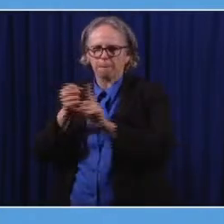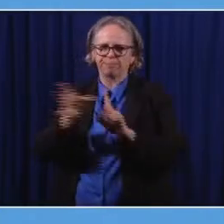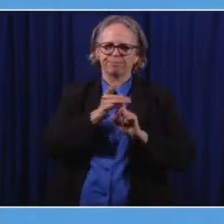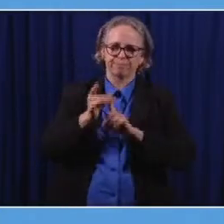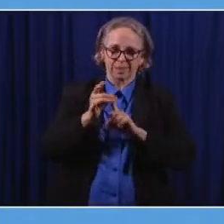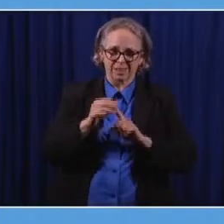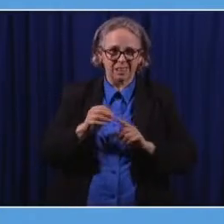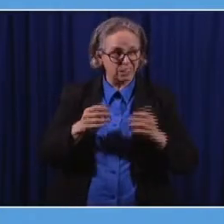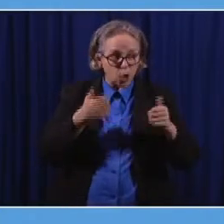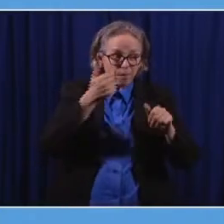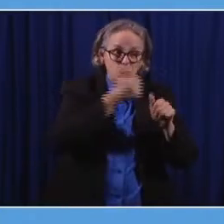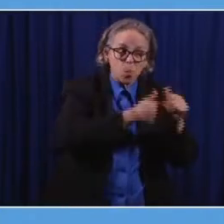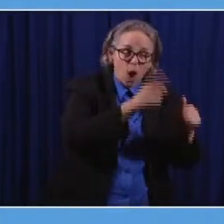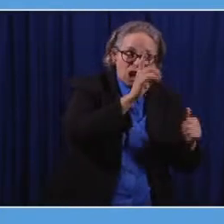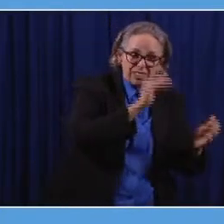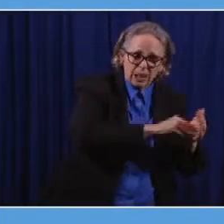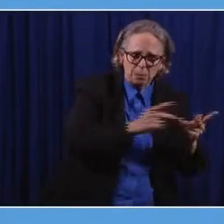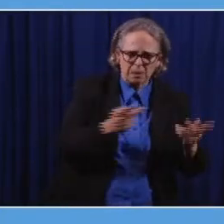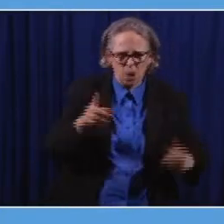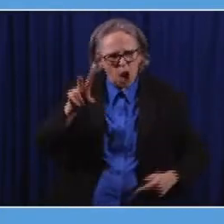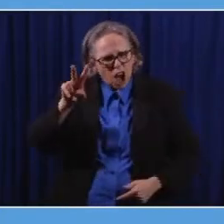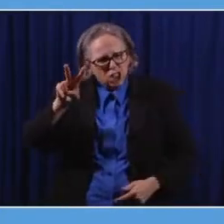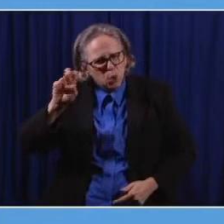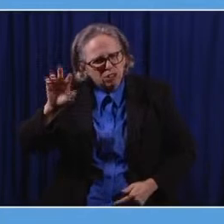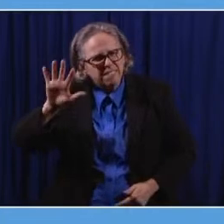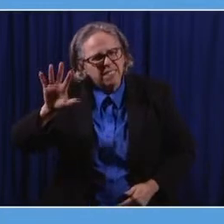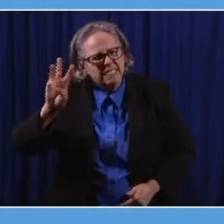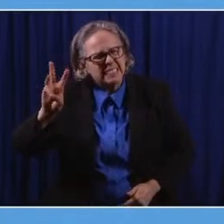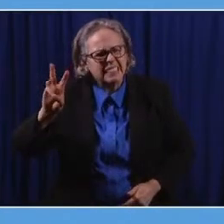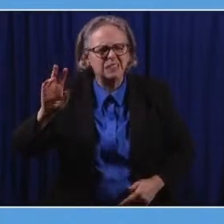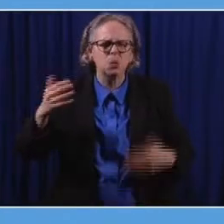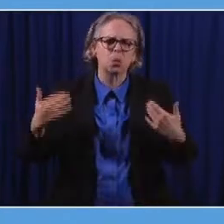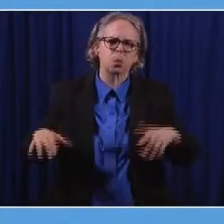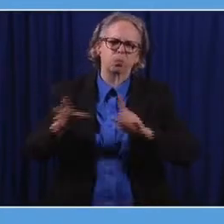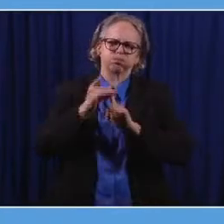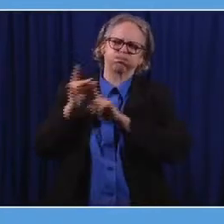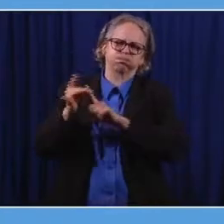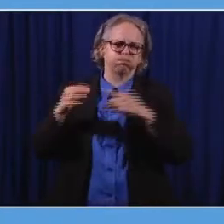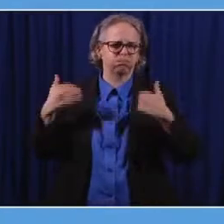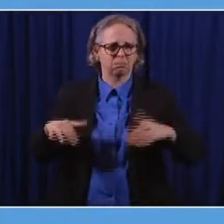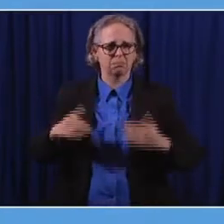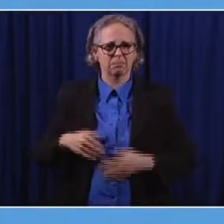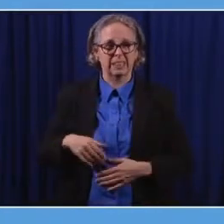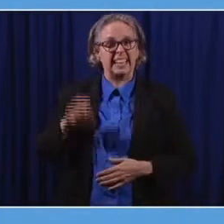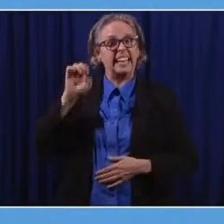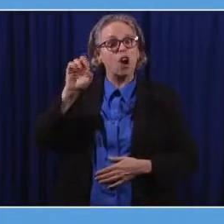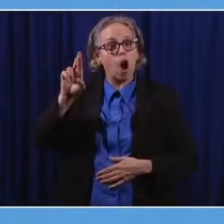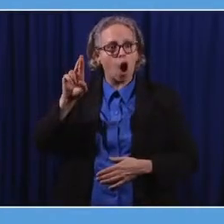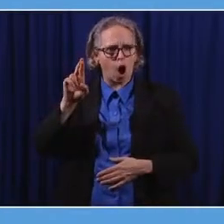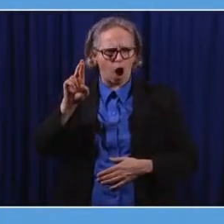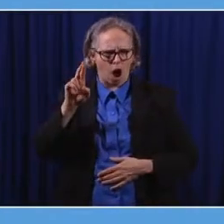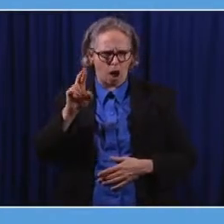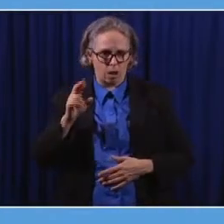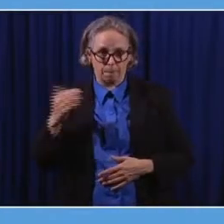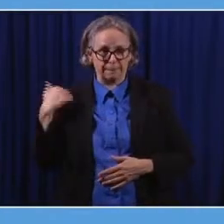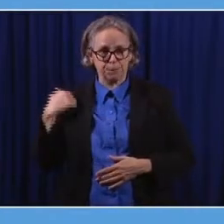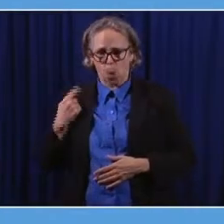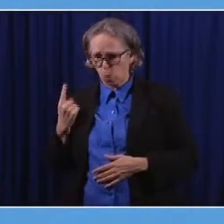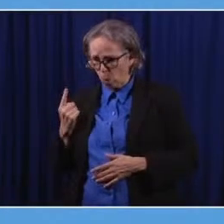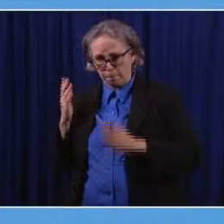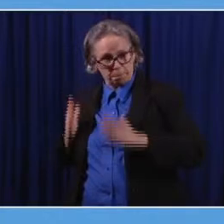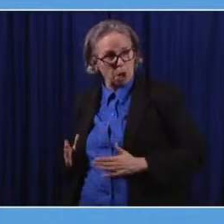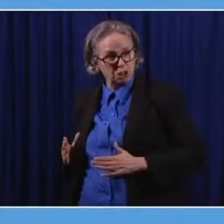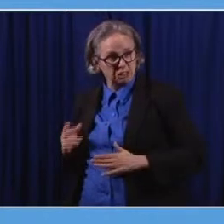that. Their average daily emergency department visits grew from 1 on August 26th